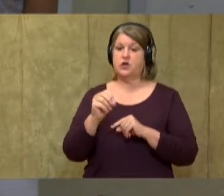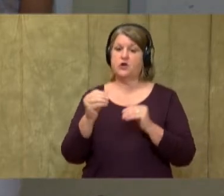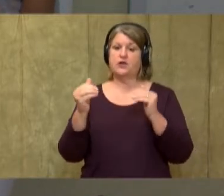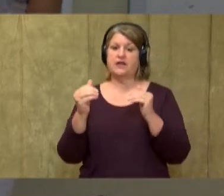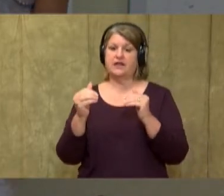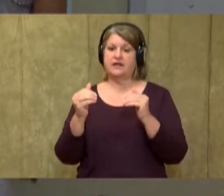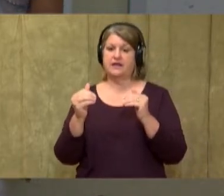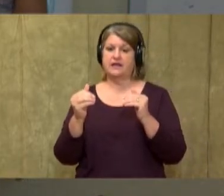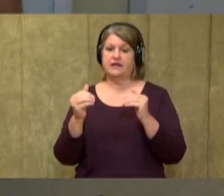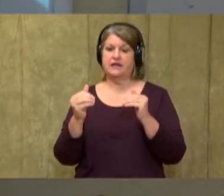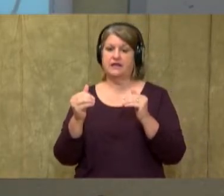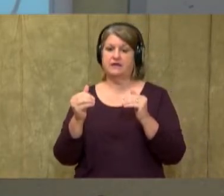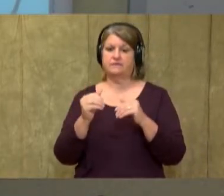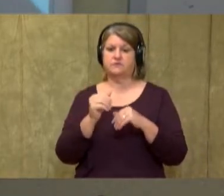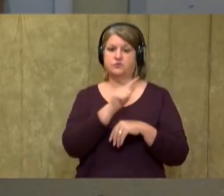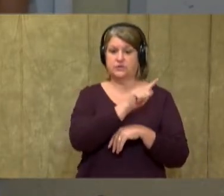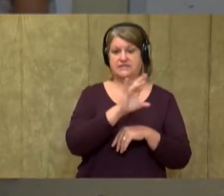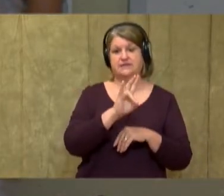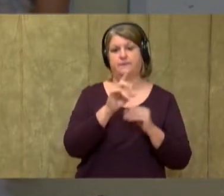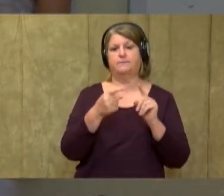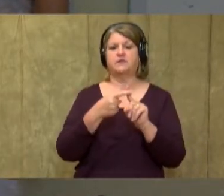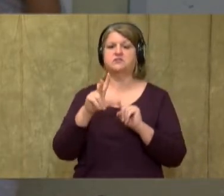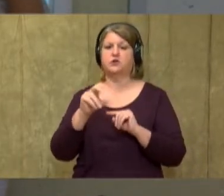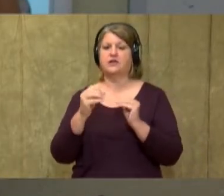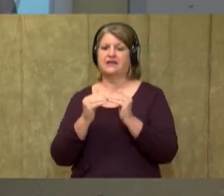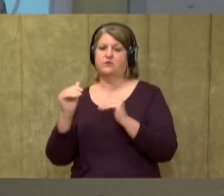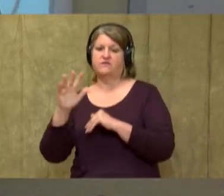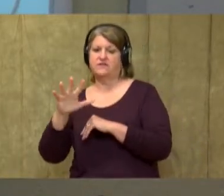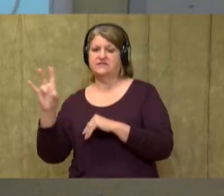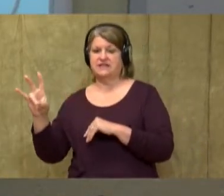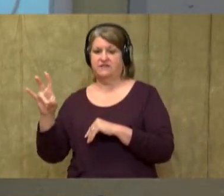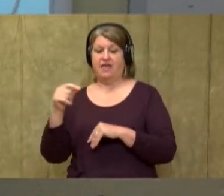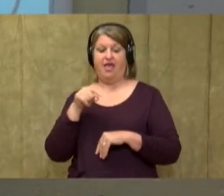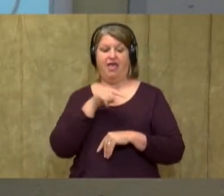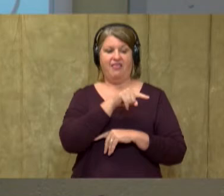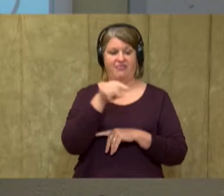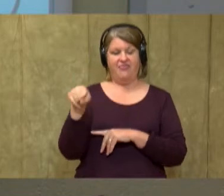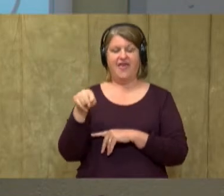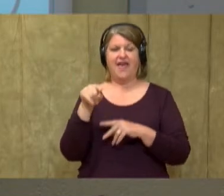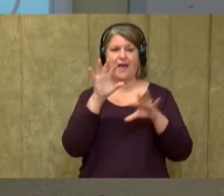57. They picked 57